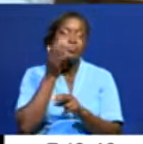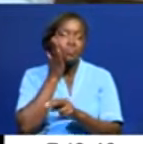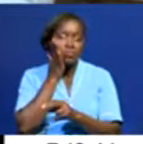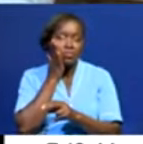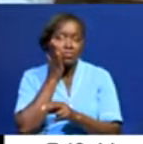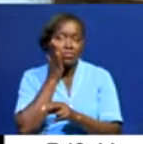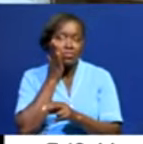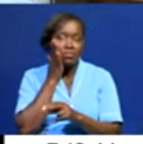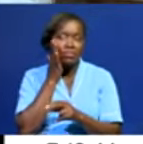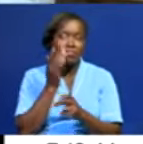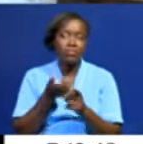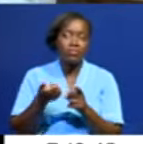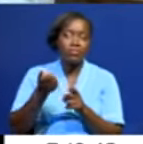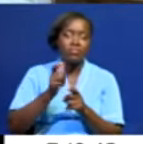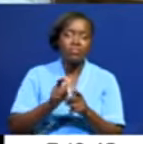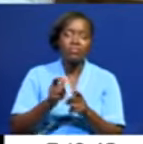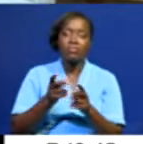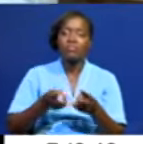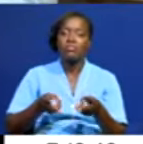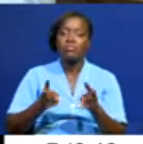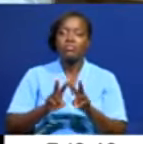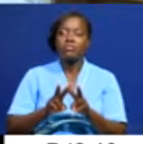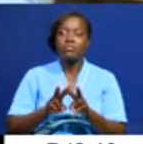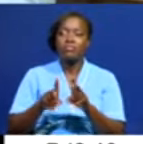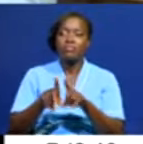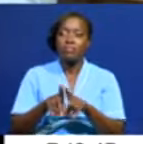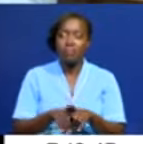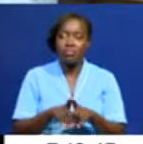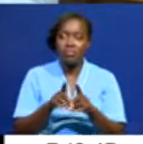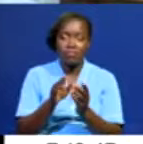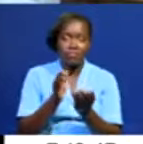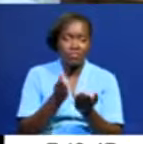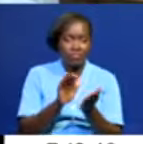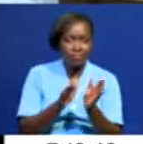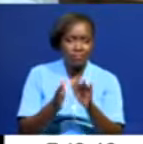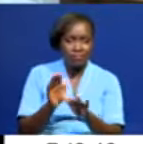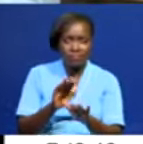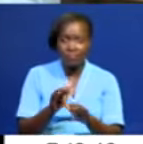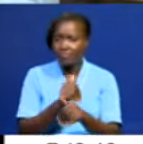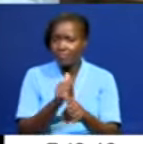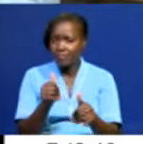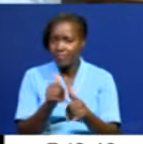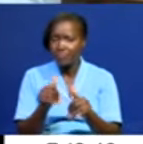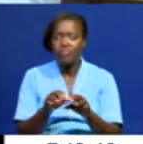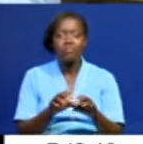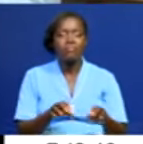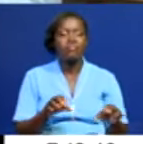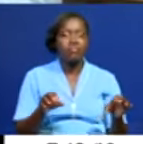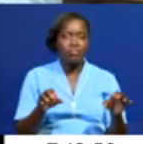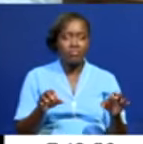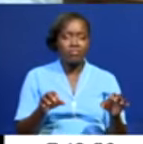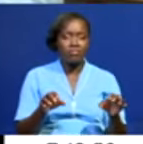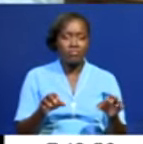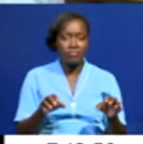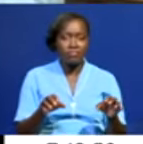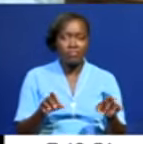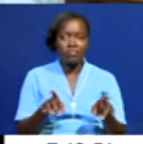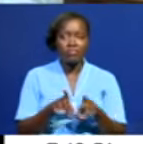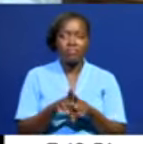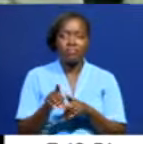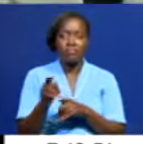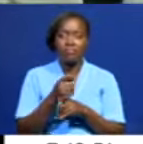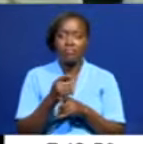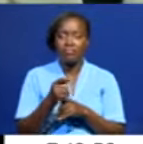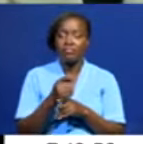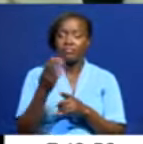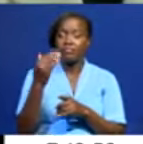they were doing value addition for honey, and they can be able to package it and take it to the market as trained by